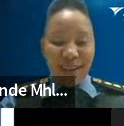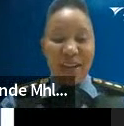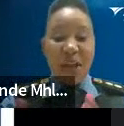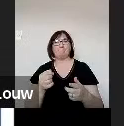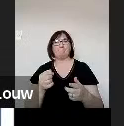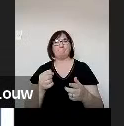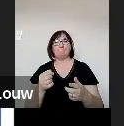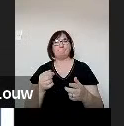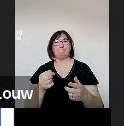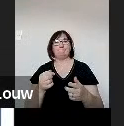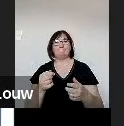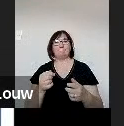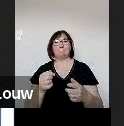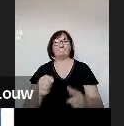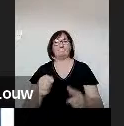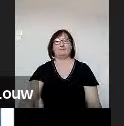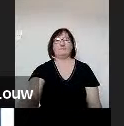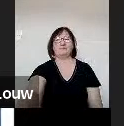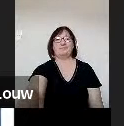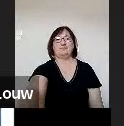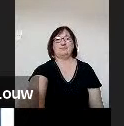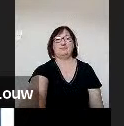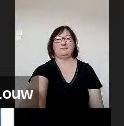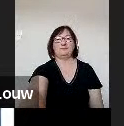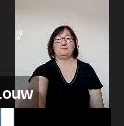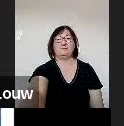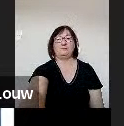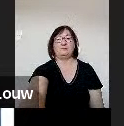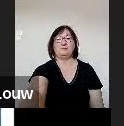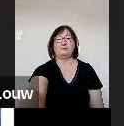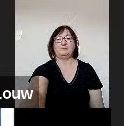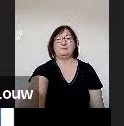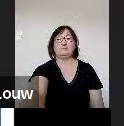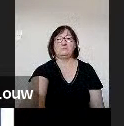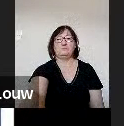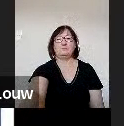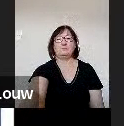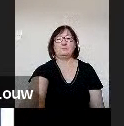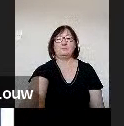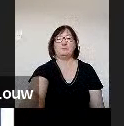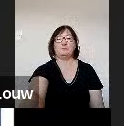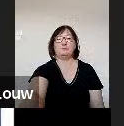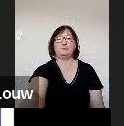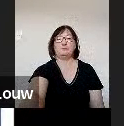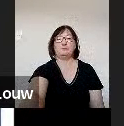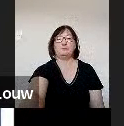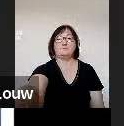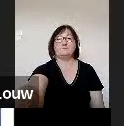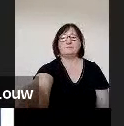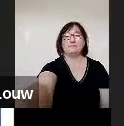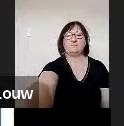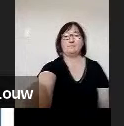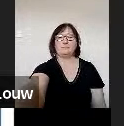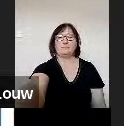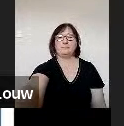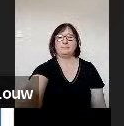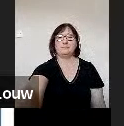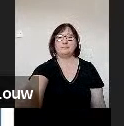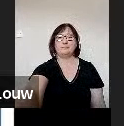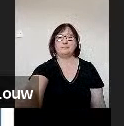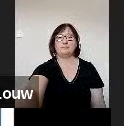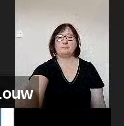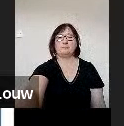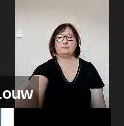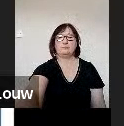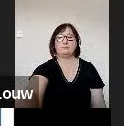just the rules of the House. Firstly, if you have any issues, any queries that you would like to raise with us, we